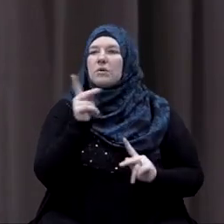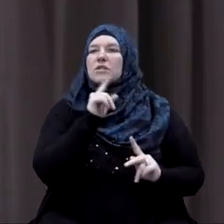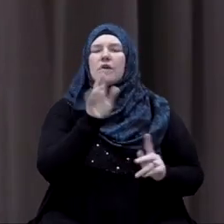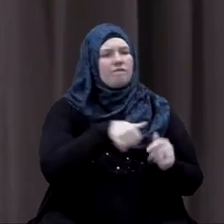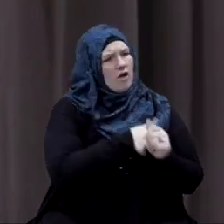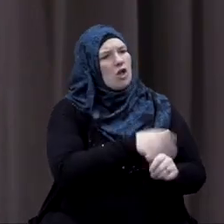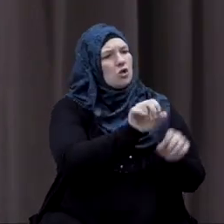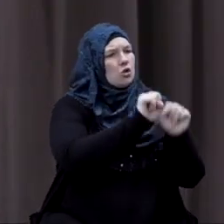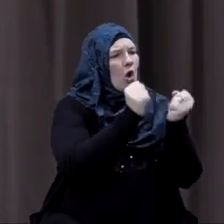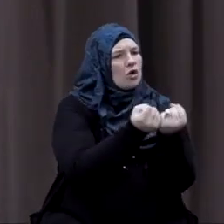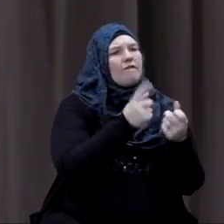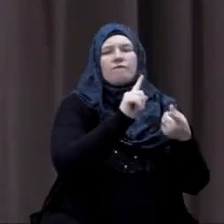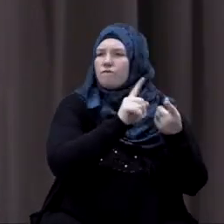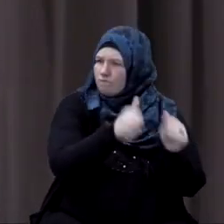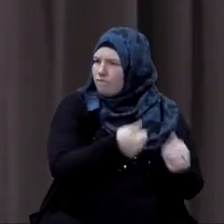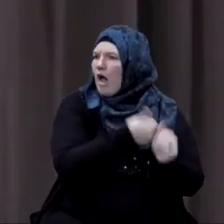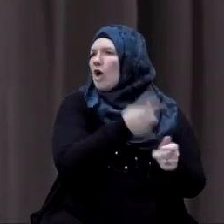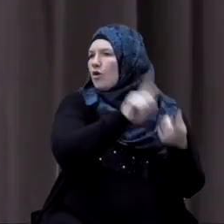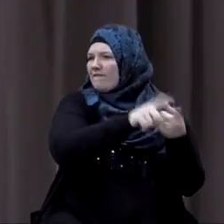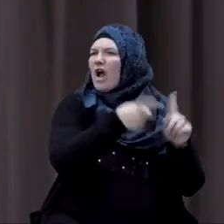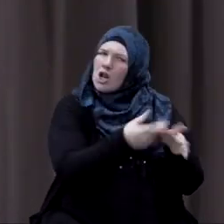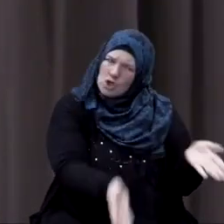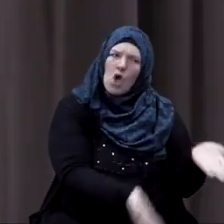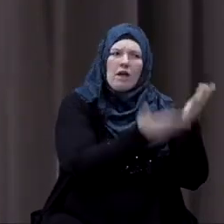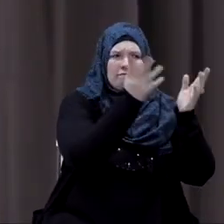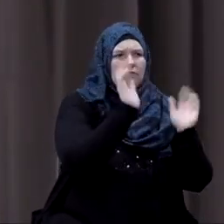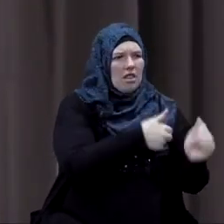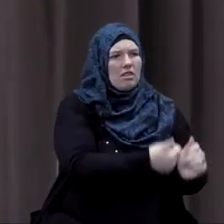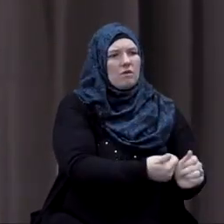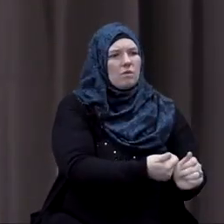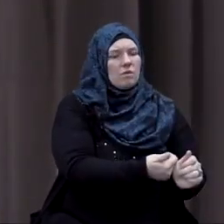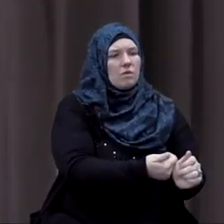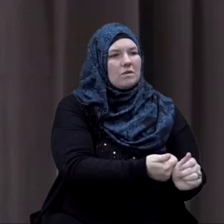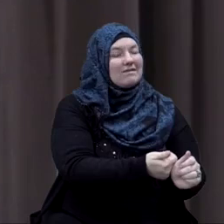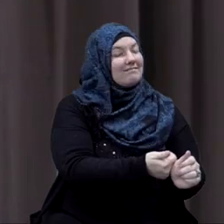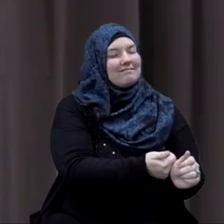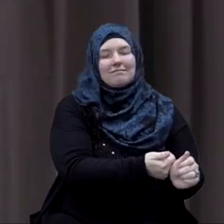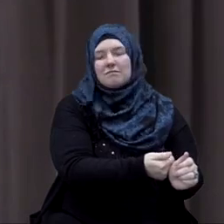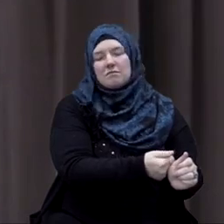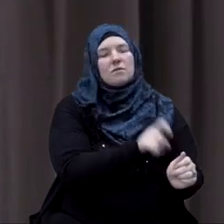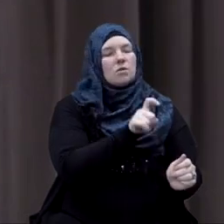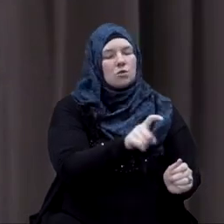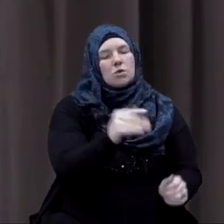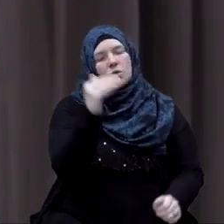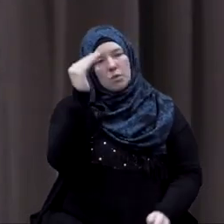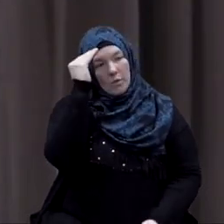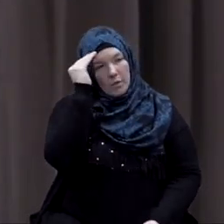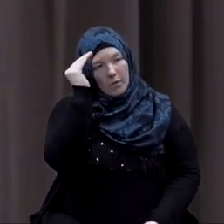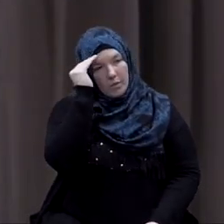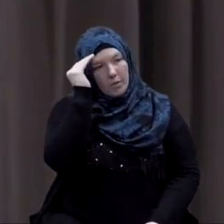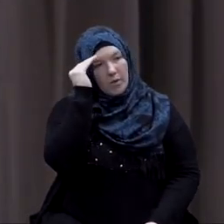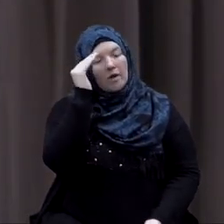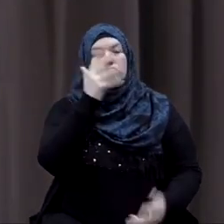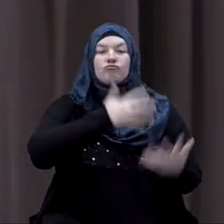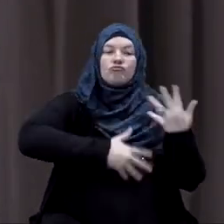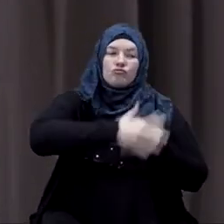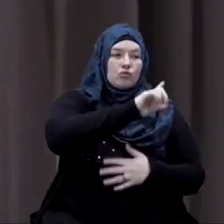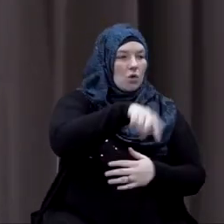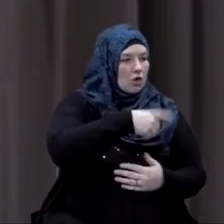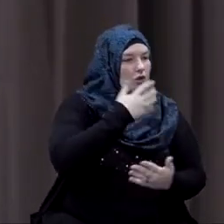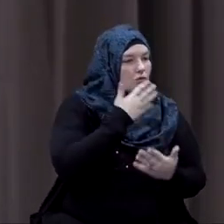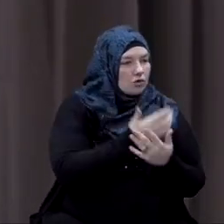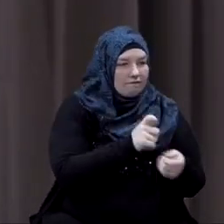should stand firm to set the red line that should never be crossed. Commitment to